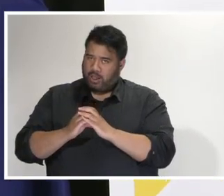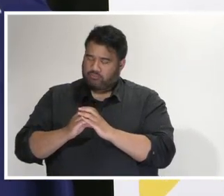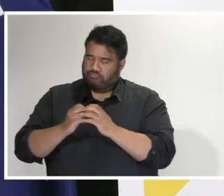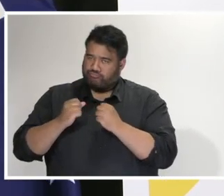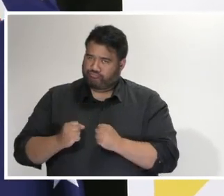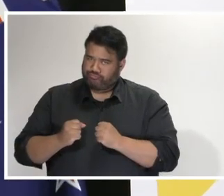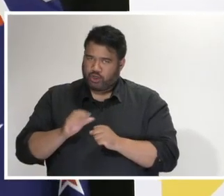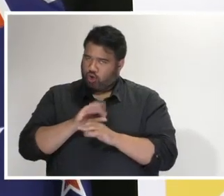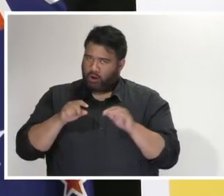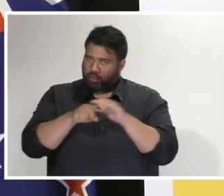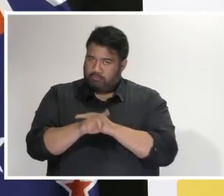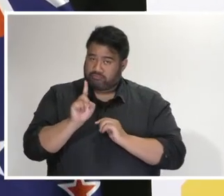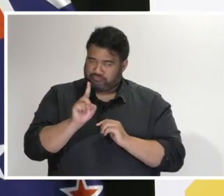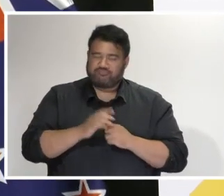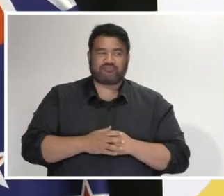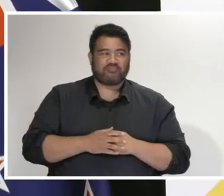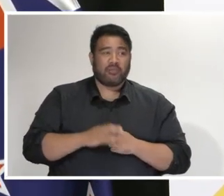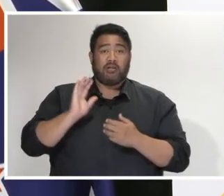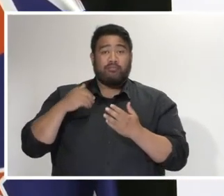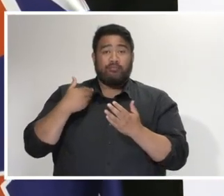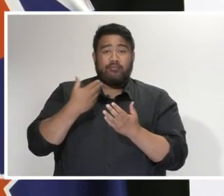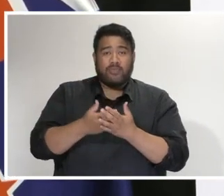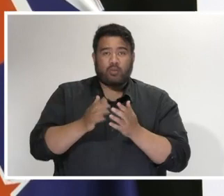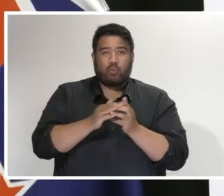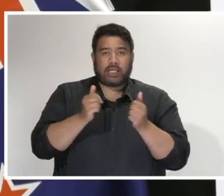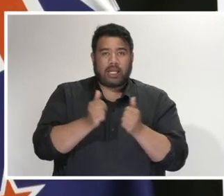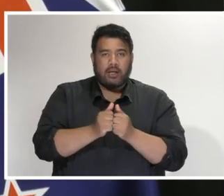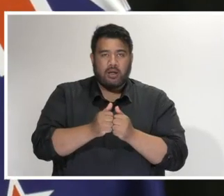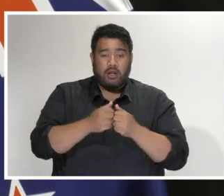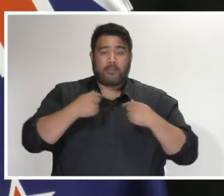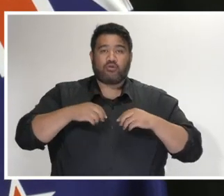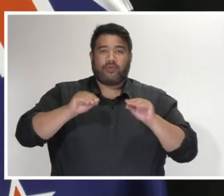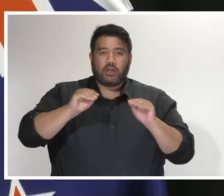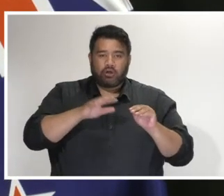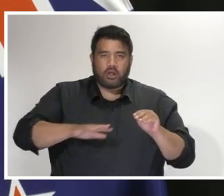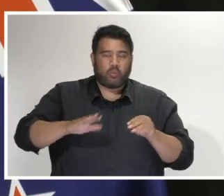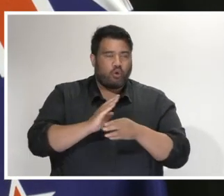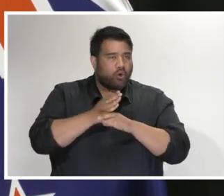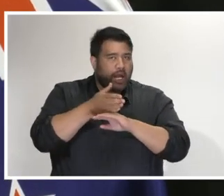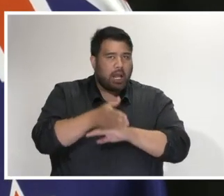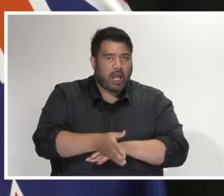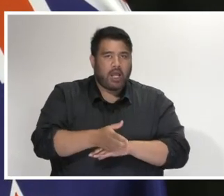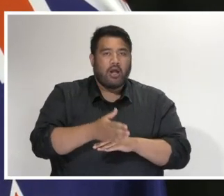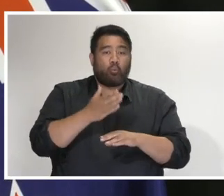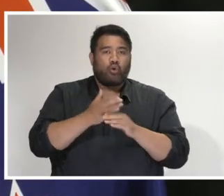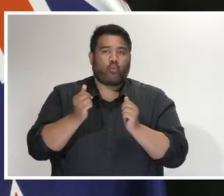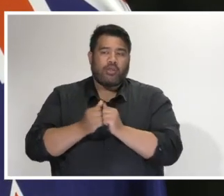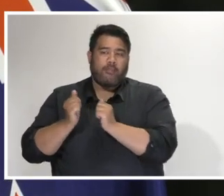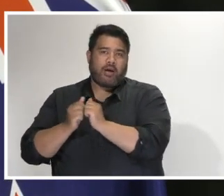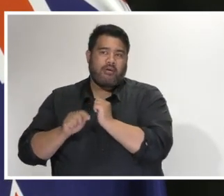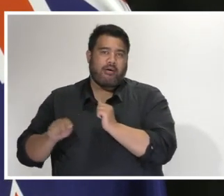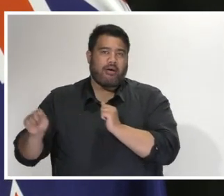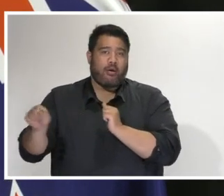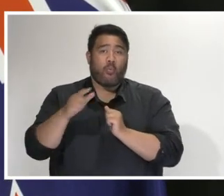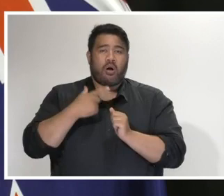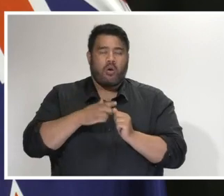Ministry of Education's been working very hard to make sure that we've got, and working with partners to make sure that we've got support for